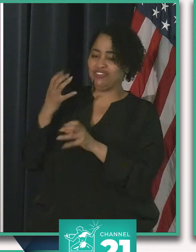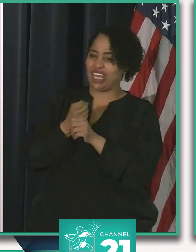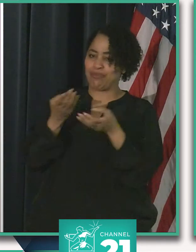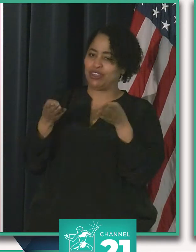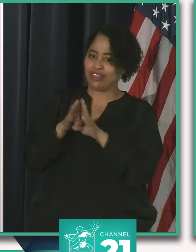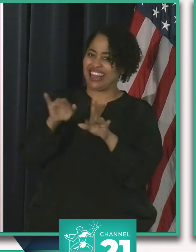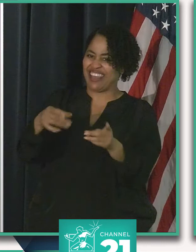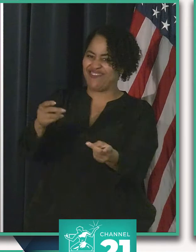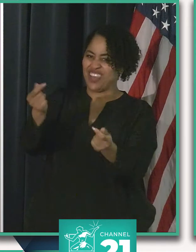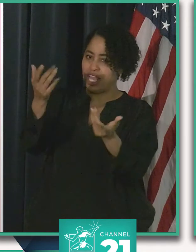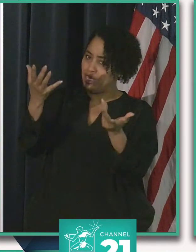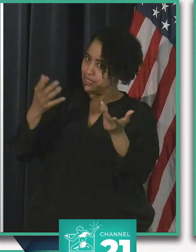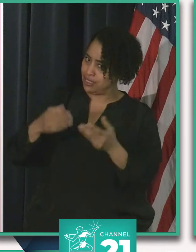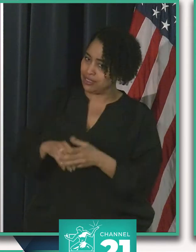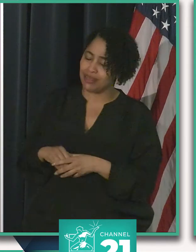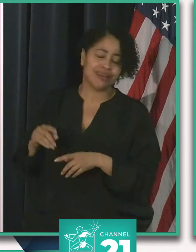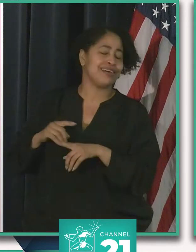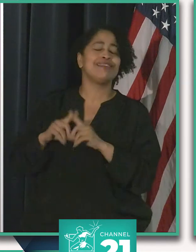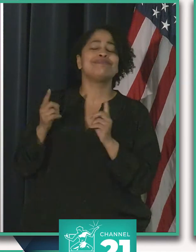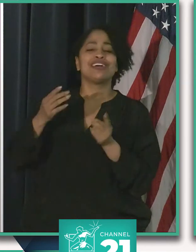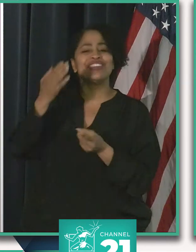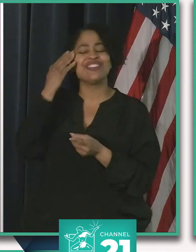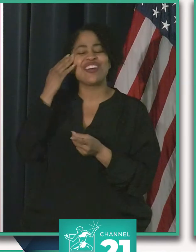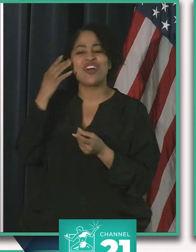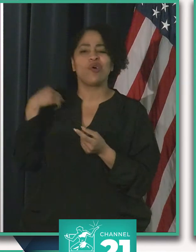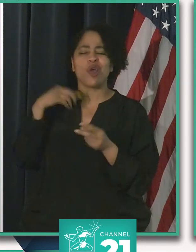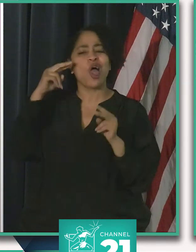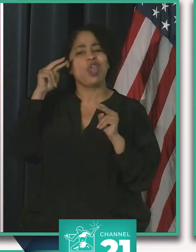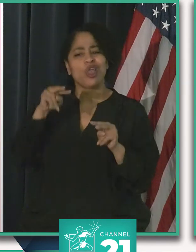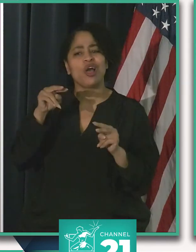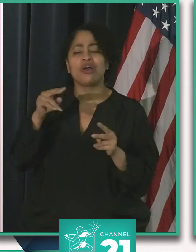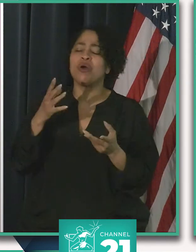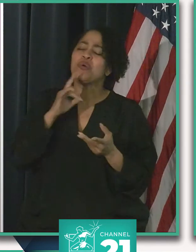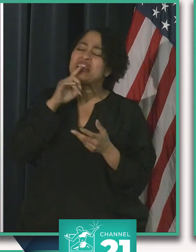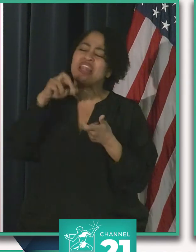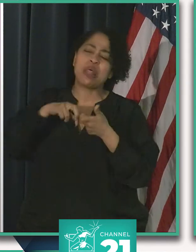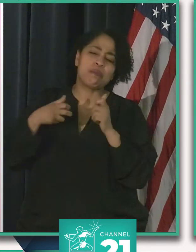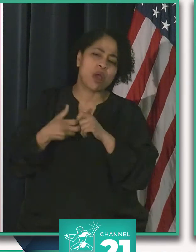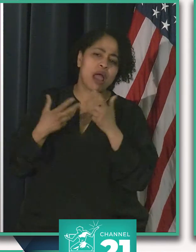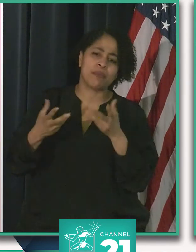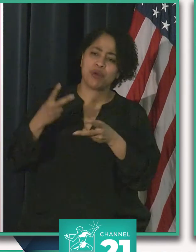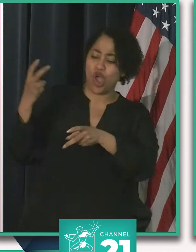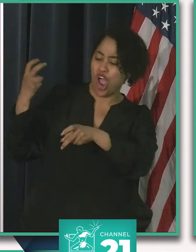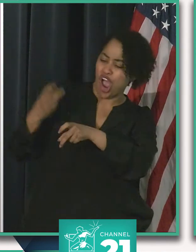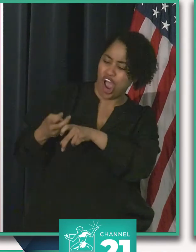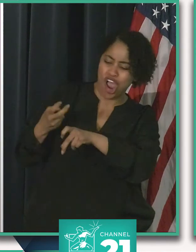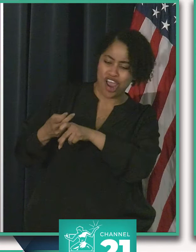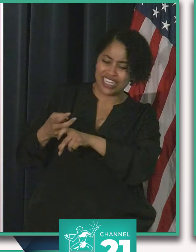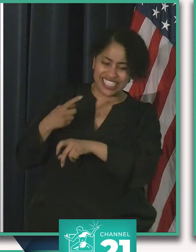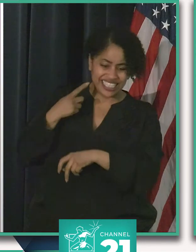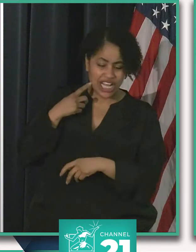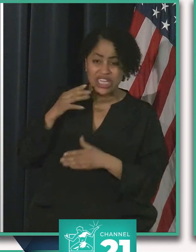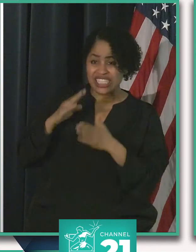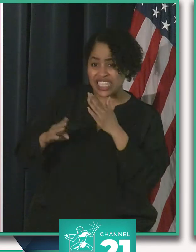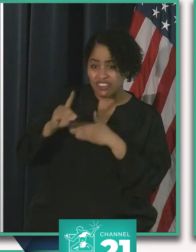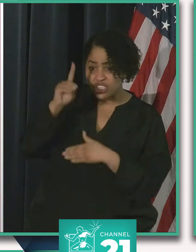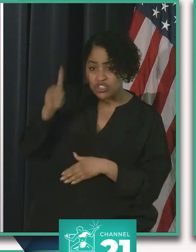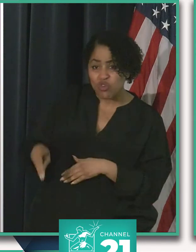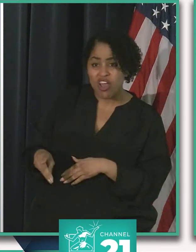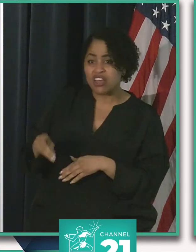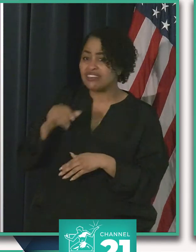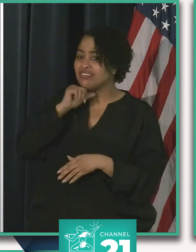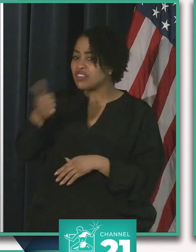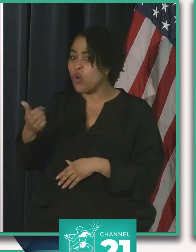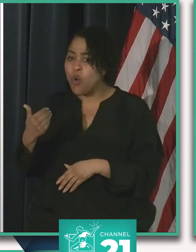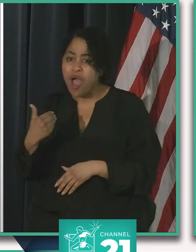day. But we're looking at the problem is that as hard as this sounds, the city of Detroit